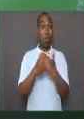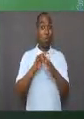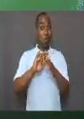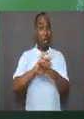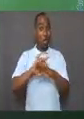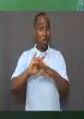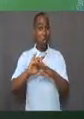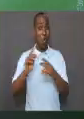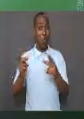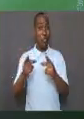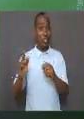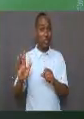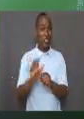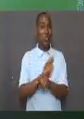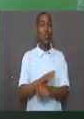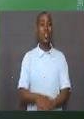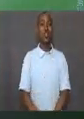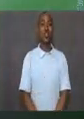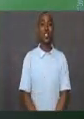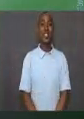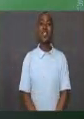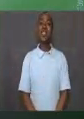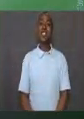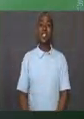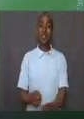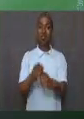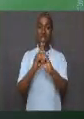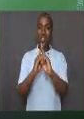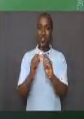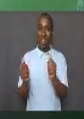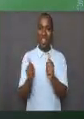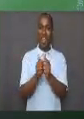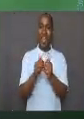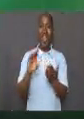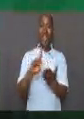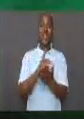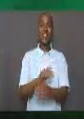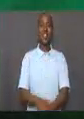blanks. Let us review the answers together.